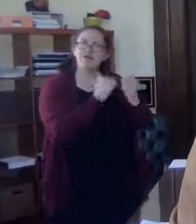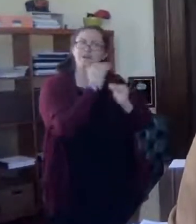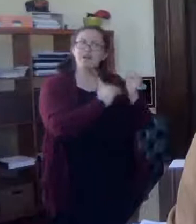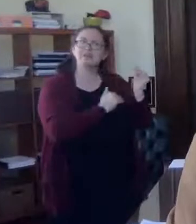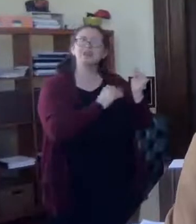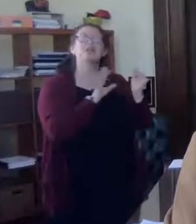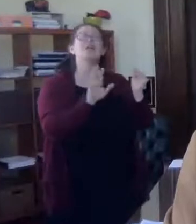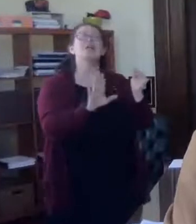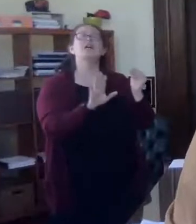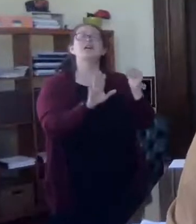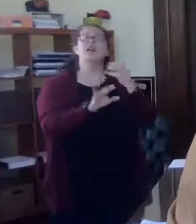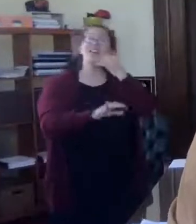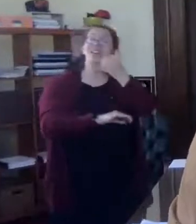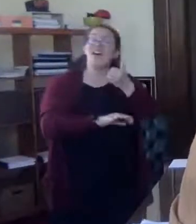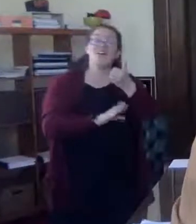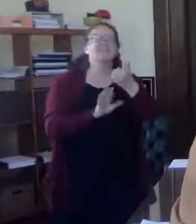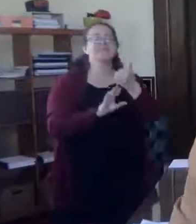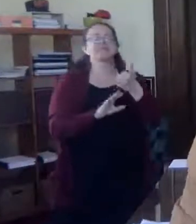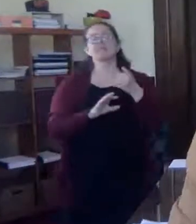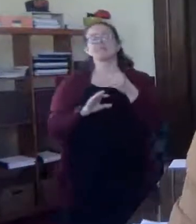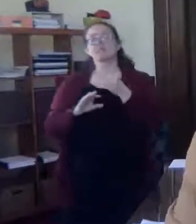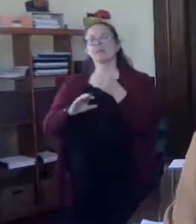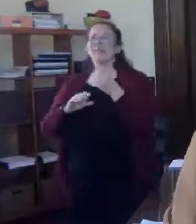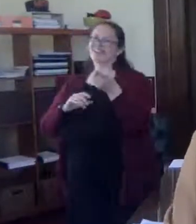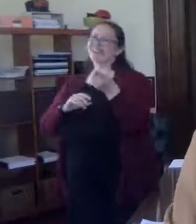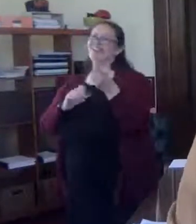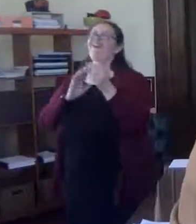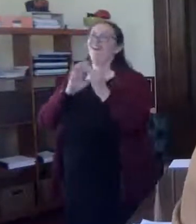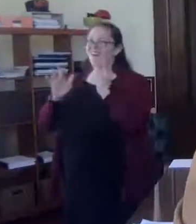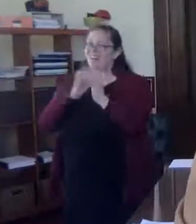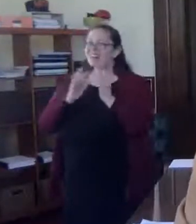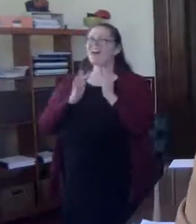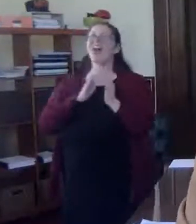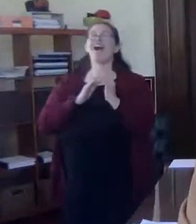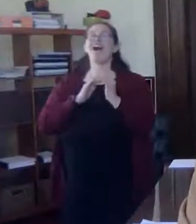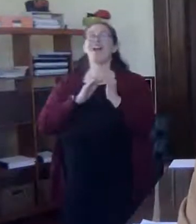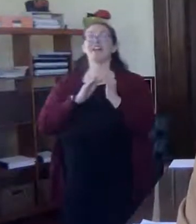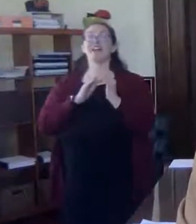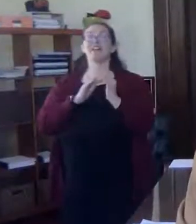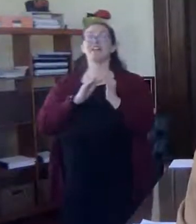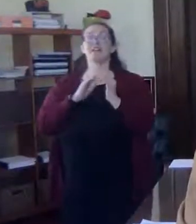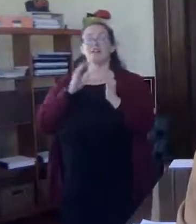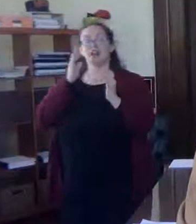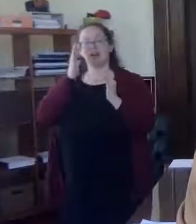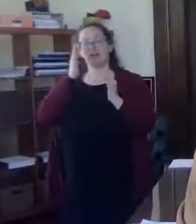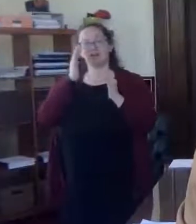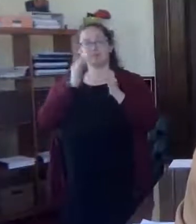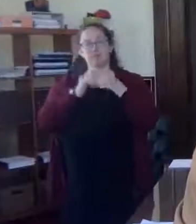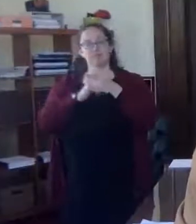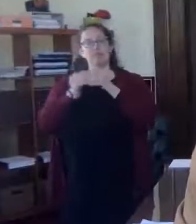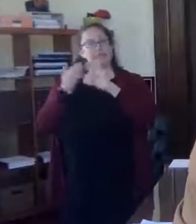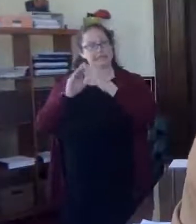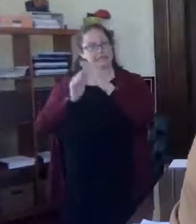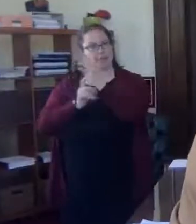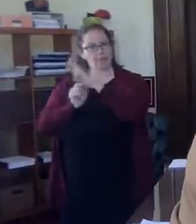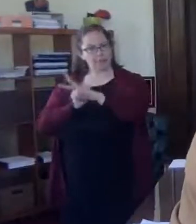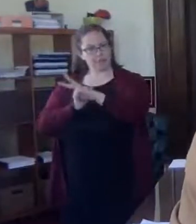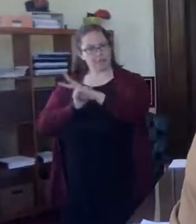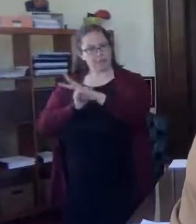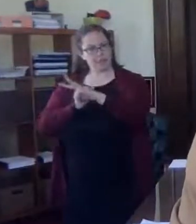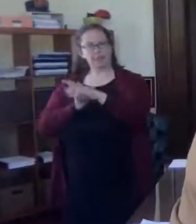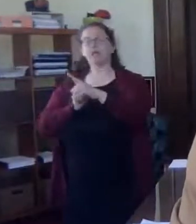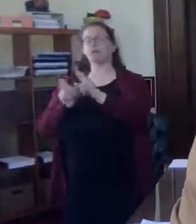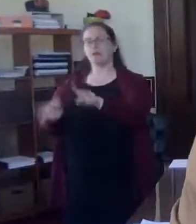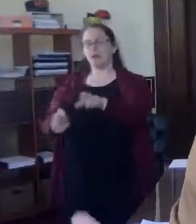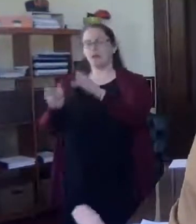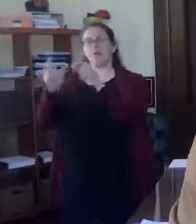instead of calling it in, go online, because you're all online. Go online through the city's website and upload those